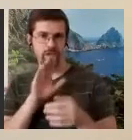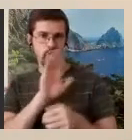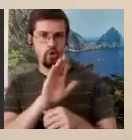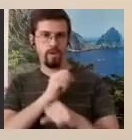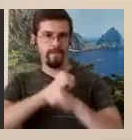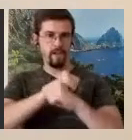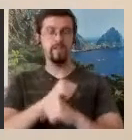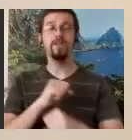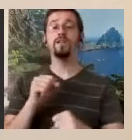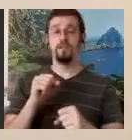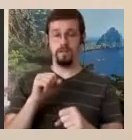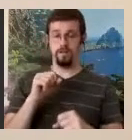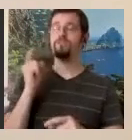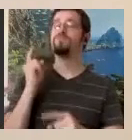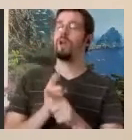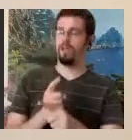I